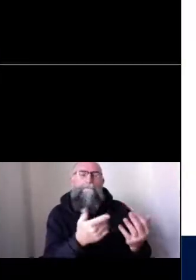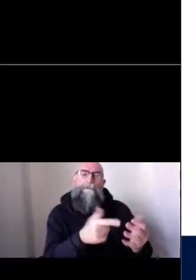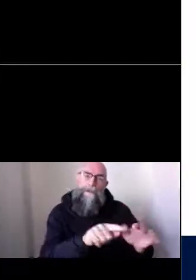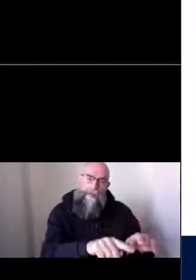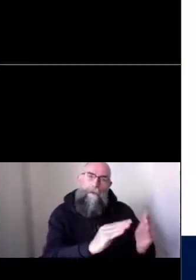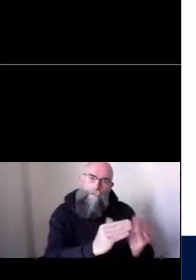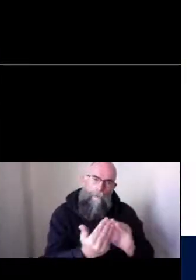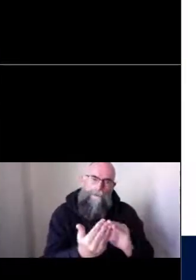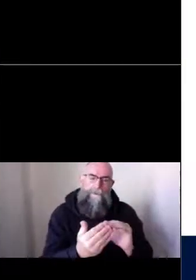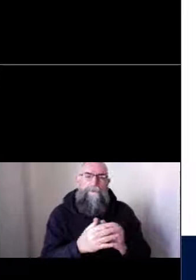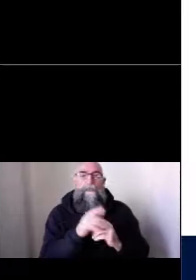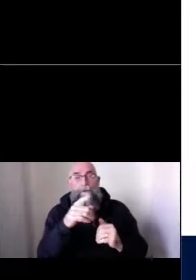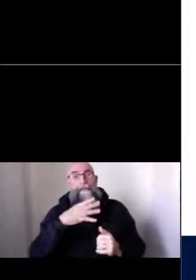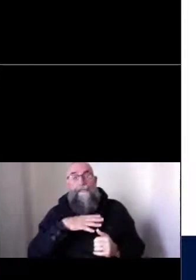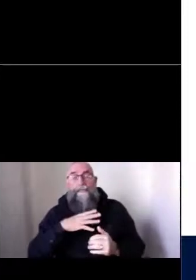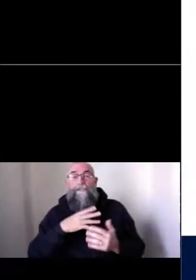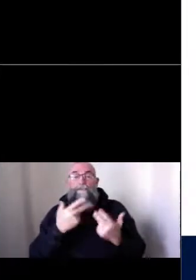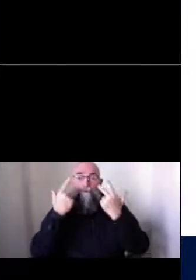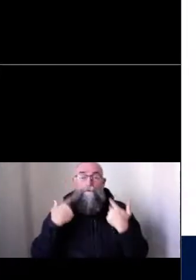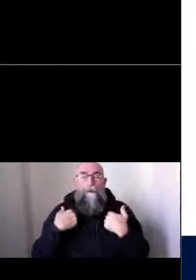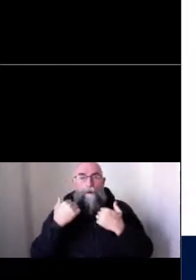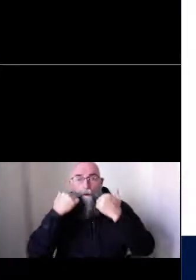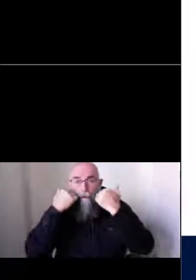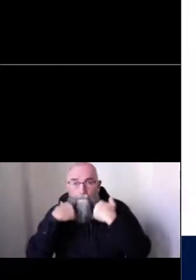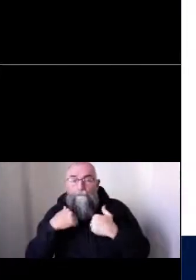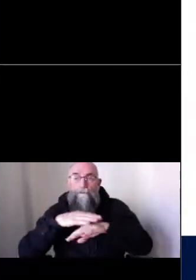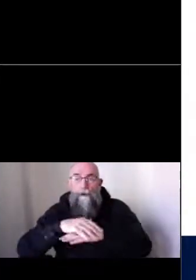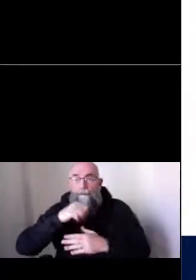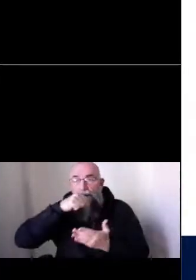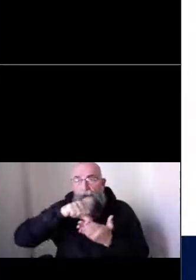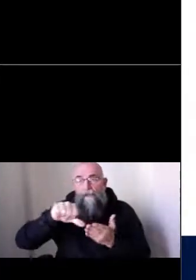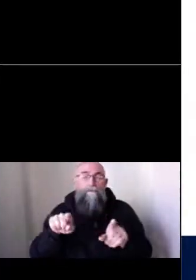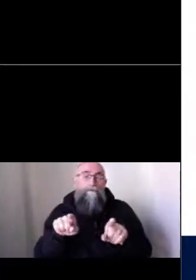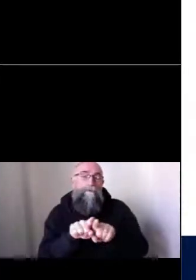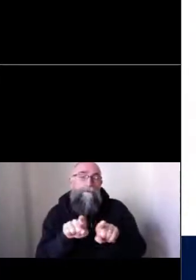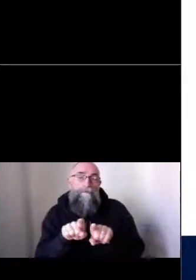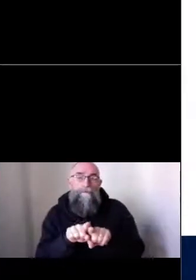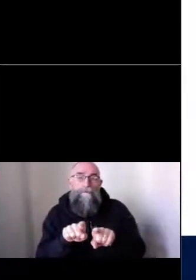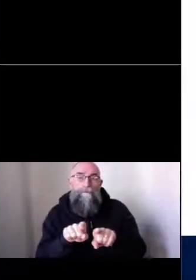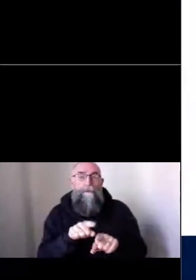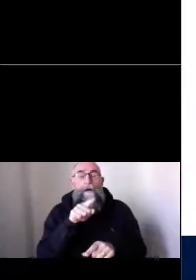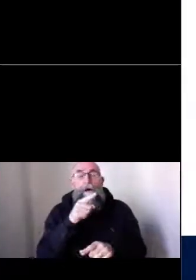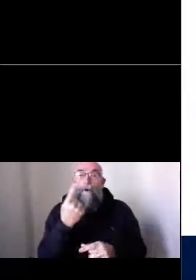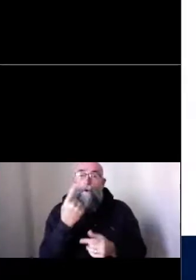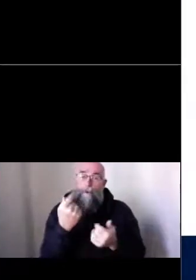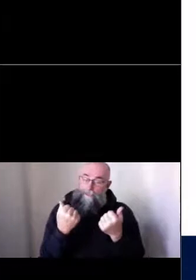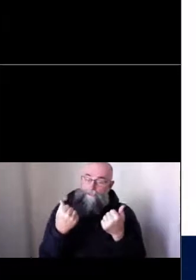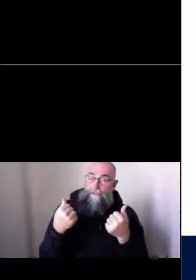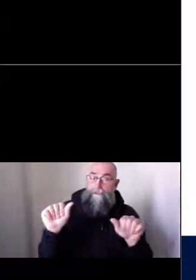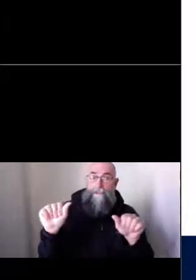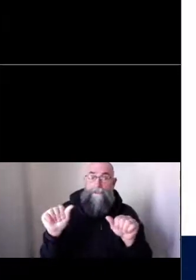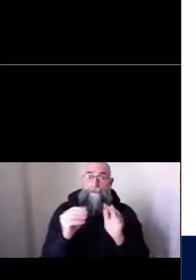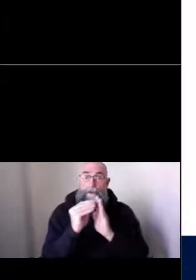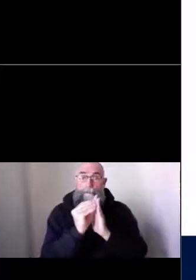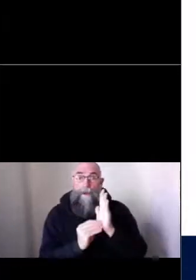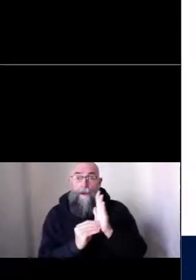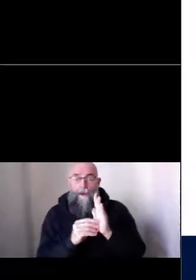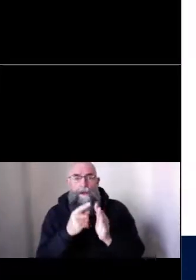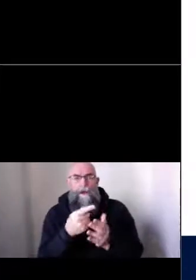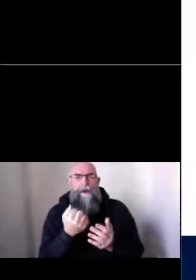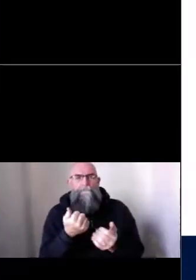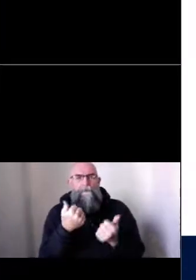assessors in clear support letters. So successful applications had a clear strategy